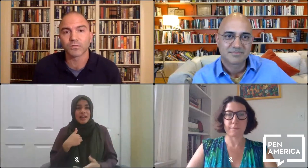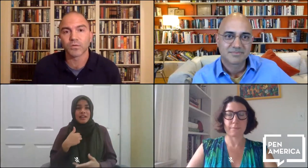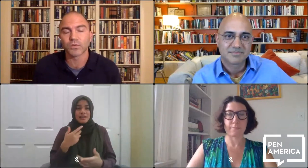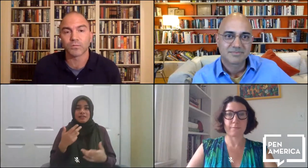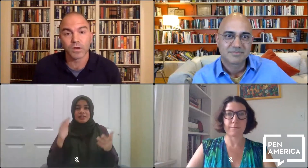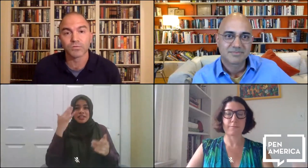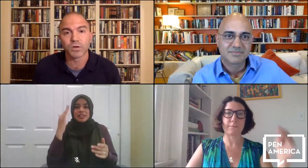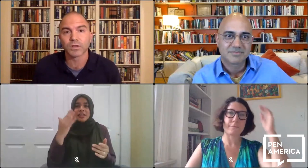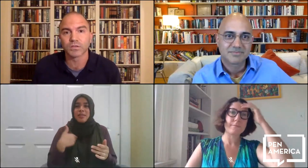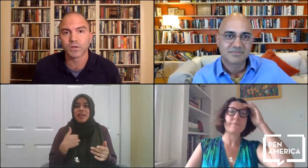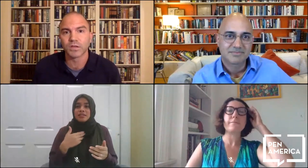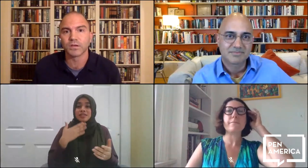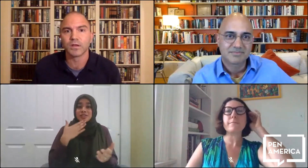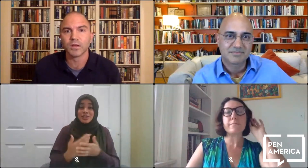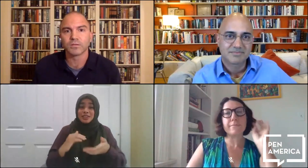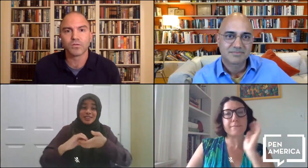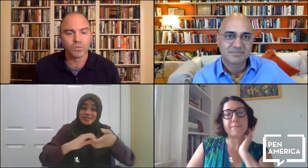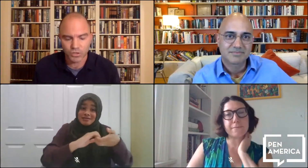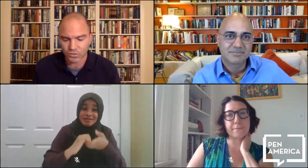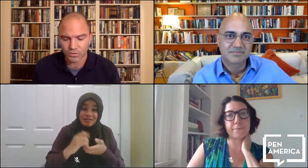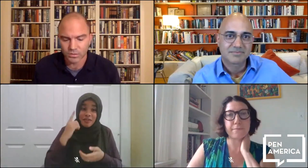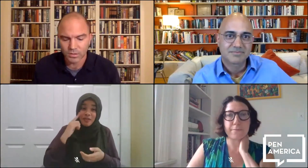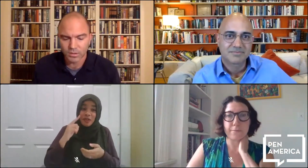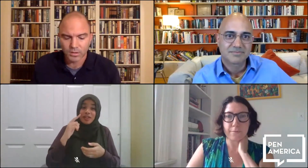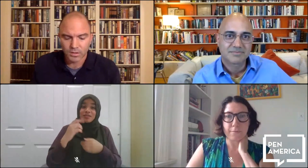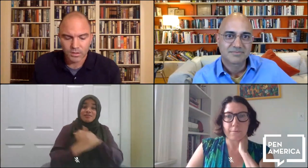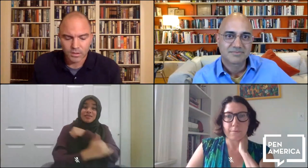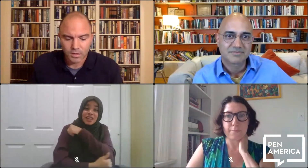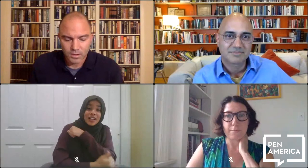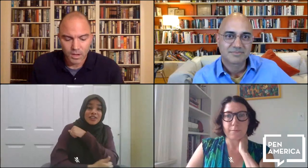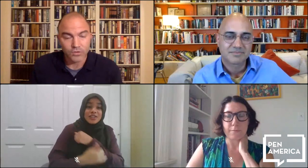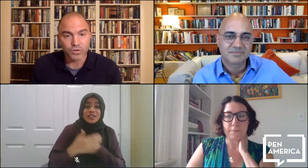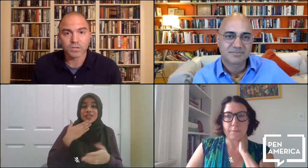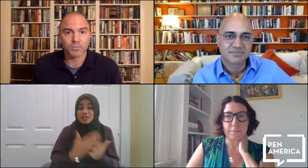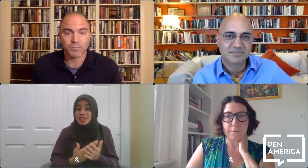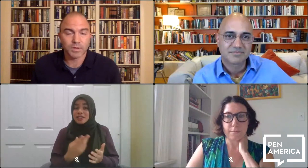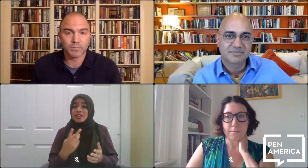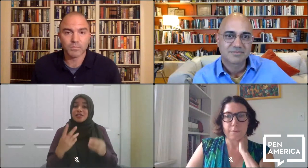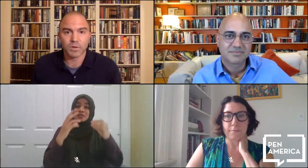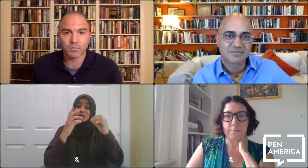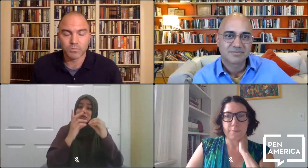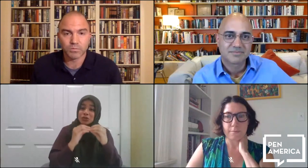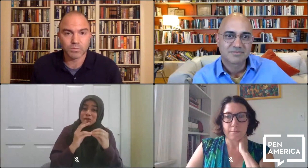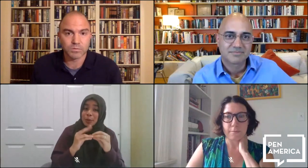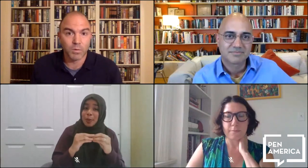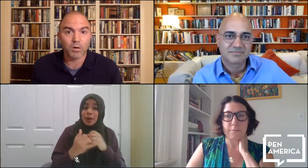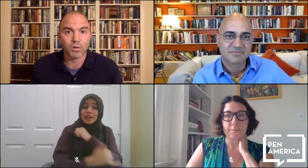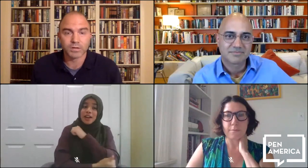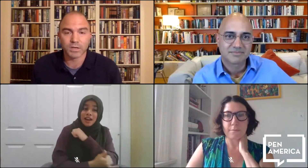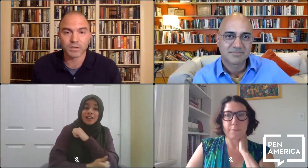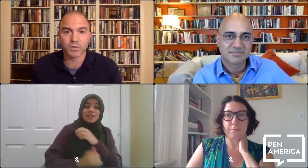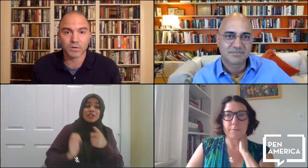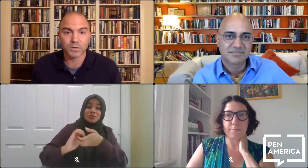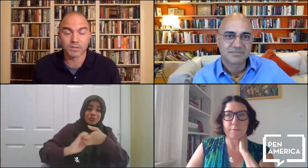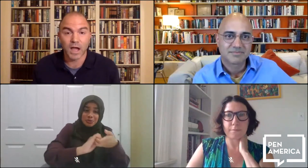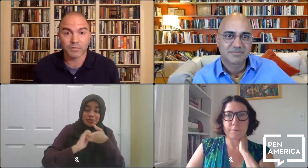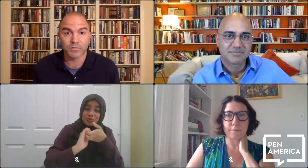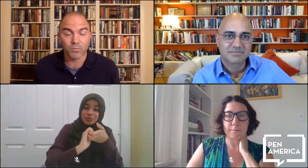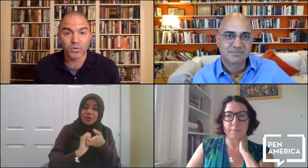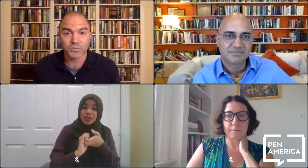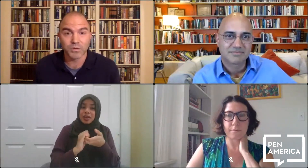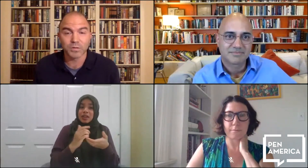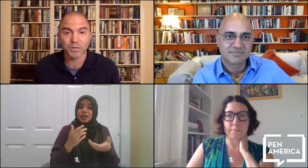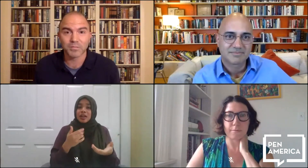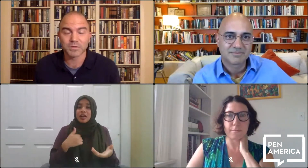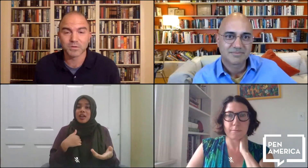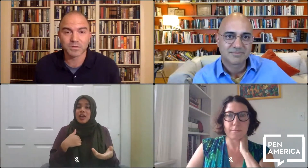for Israel. It's good that two additional countries, albeit small ones, that Israel has not fought